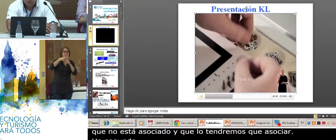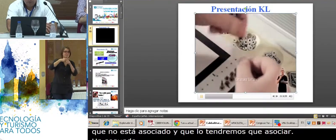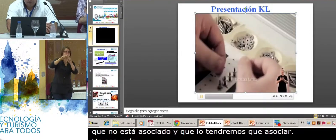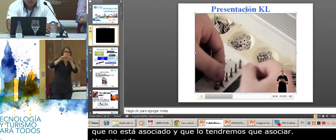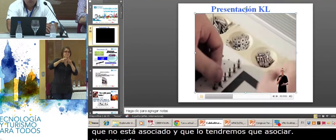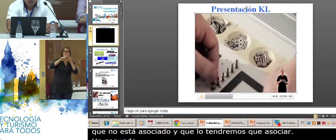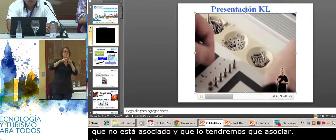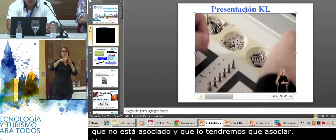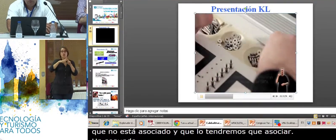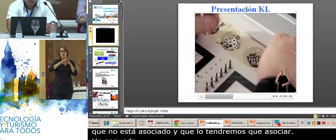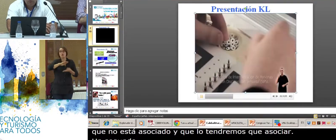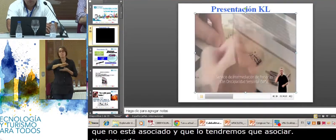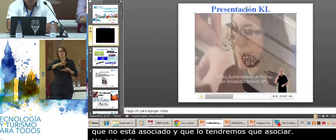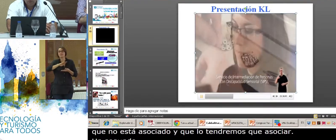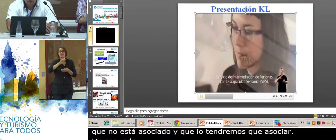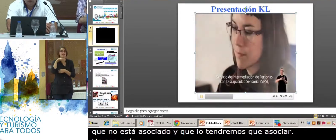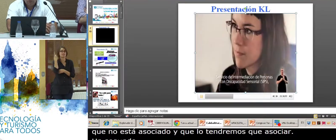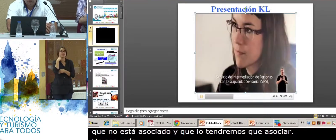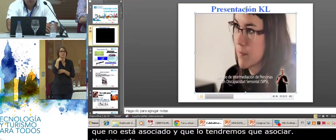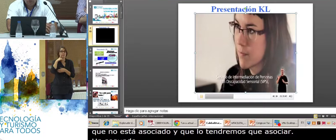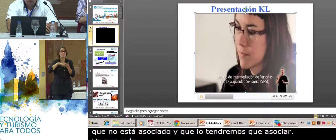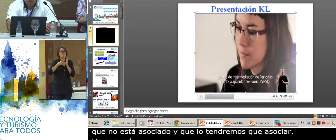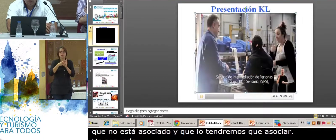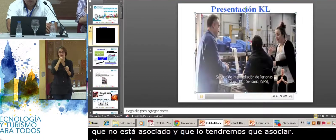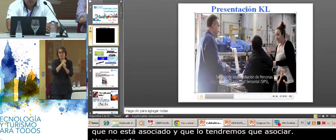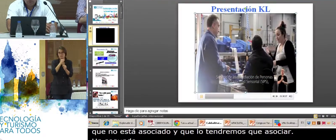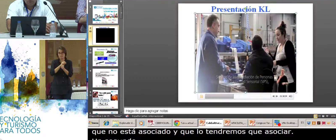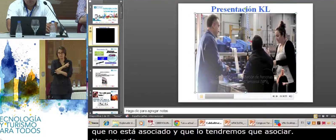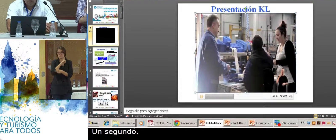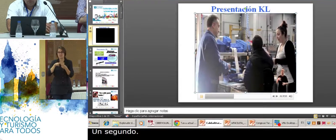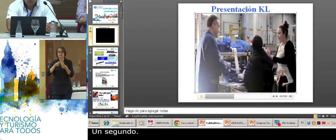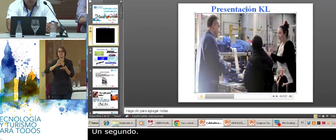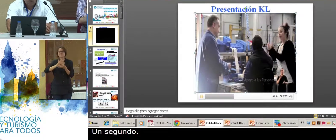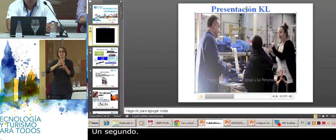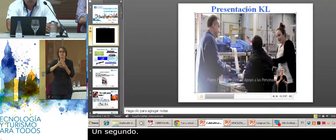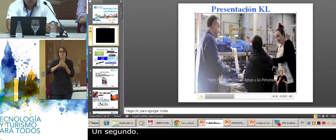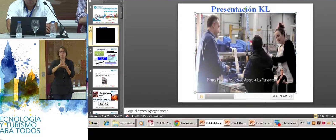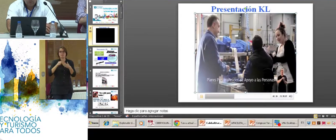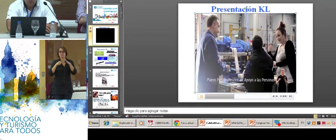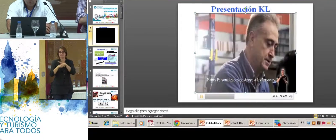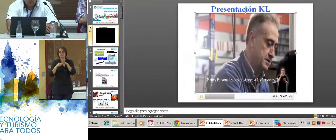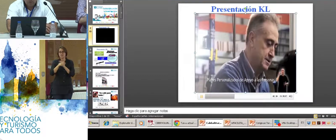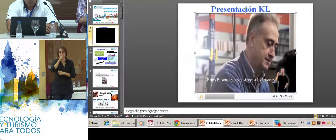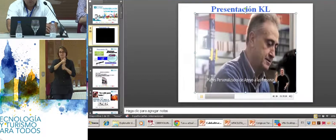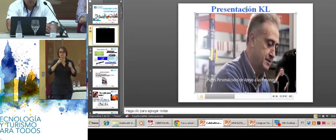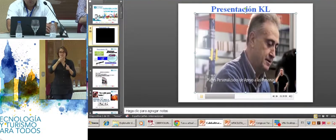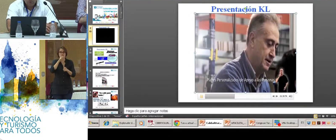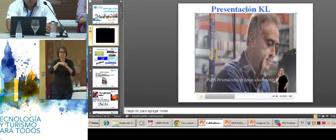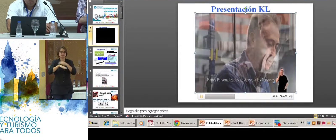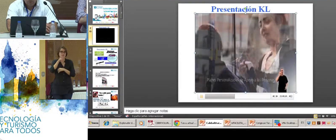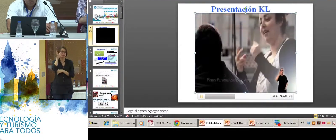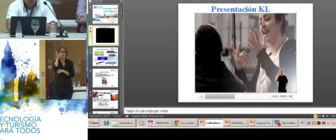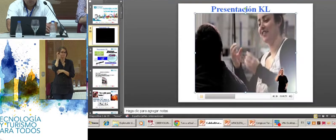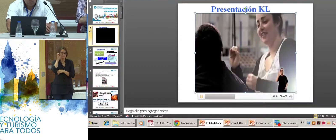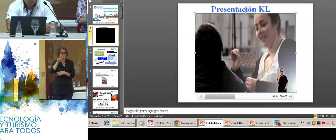identifica los planes de empleabilidad. identify El plans of servicio de intermediación de employability, personas con discapacidad and we sensorial, have SIPS, persons with planes sensorial personalizados de